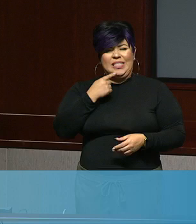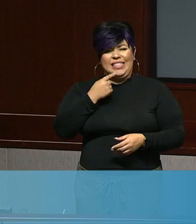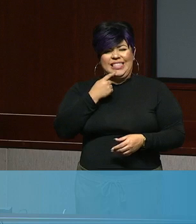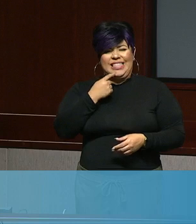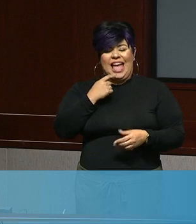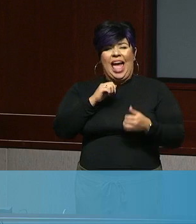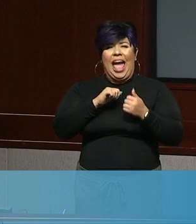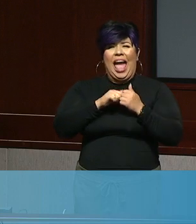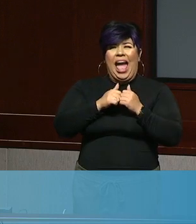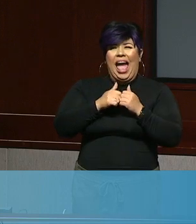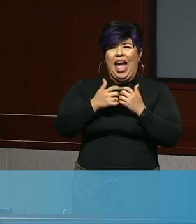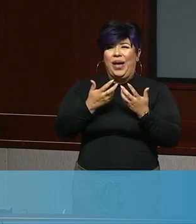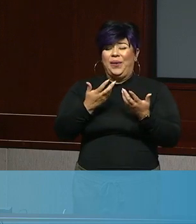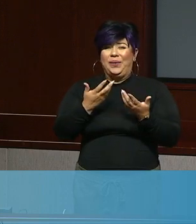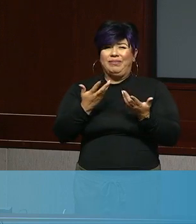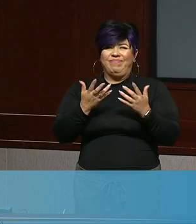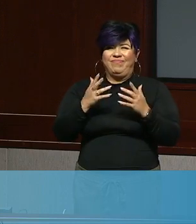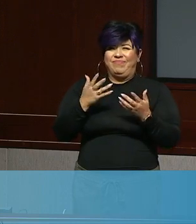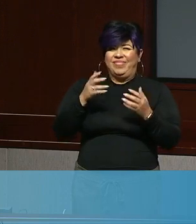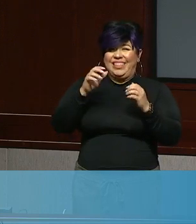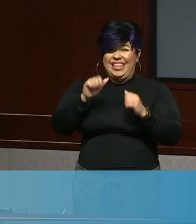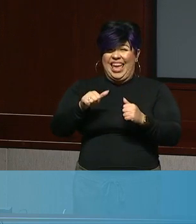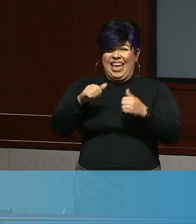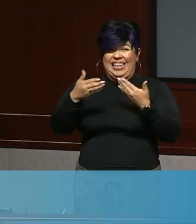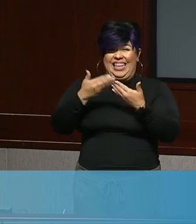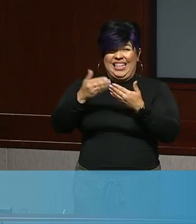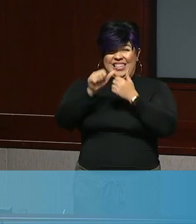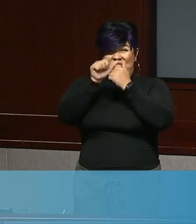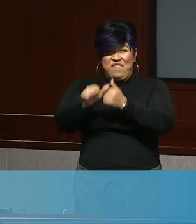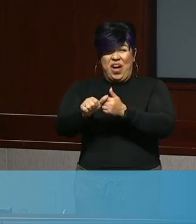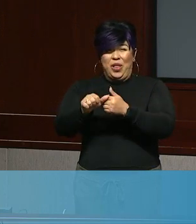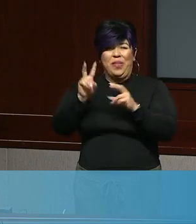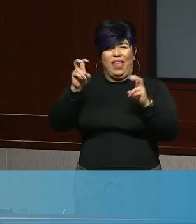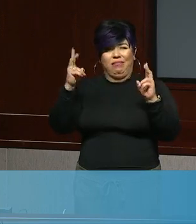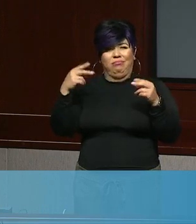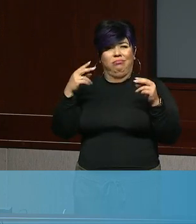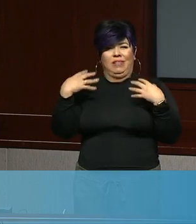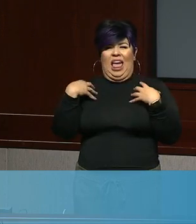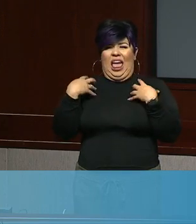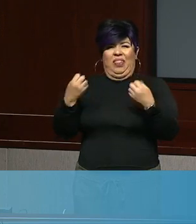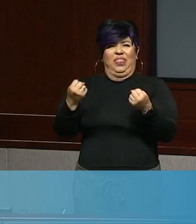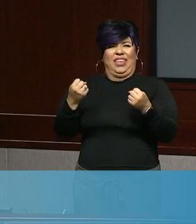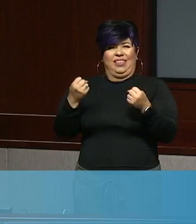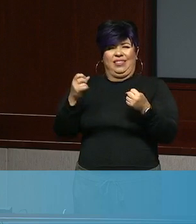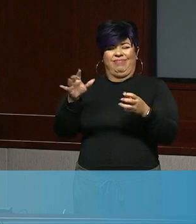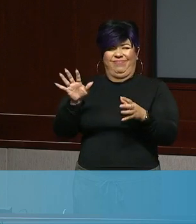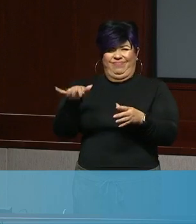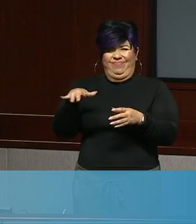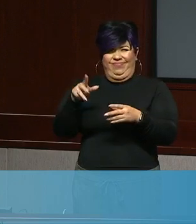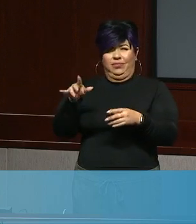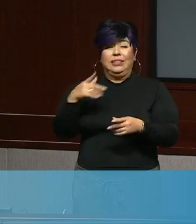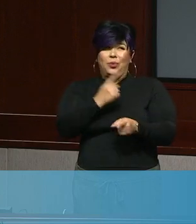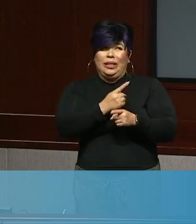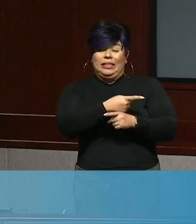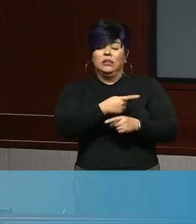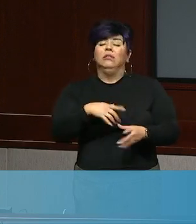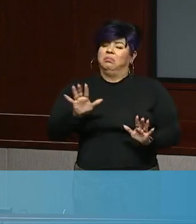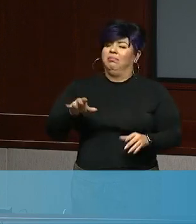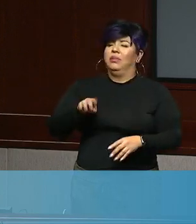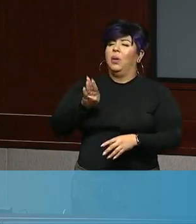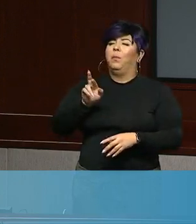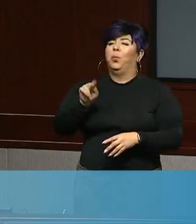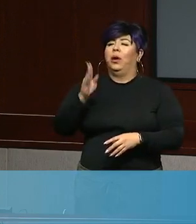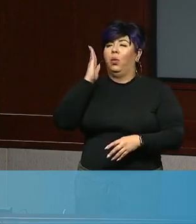how fragile is that last metric, the healthy? Yes. Okay. We'll have Bryn Kerrigan respond. Give us 1 second.